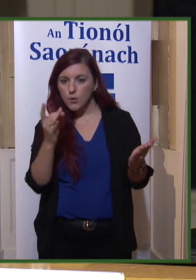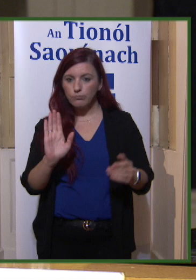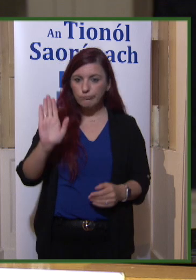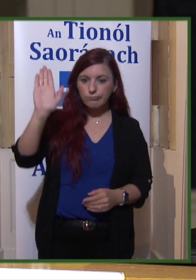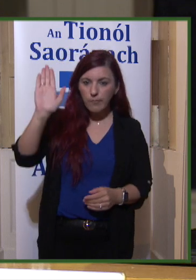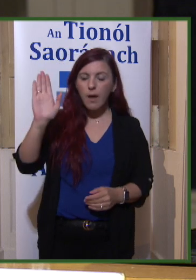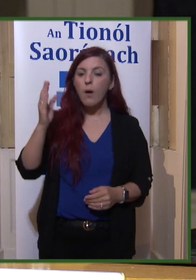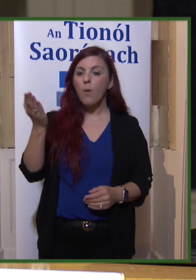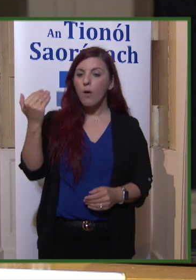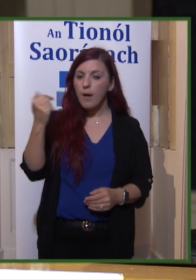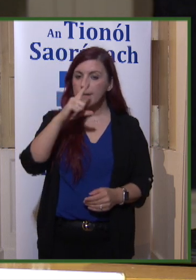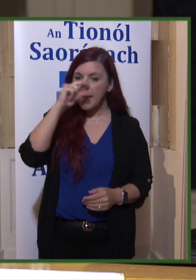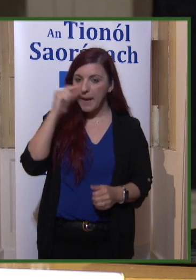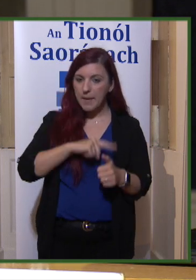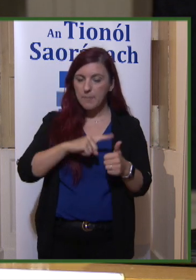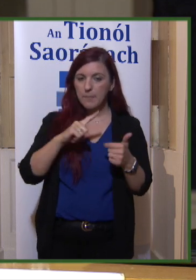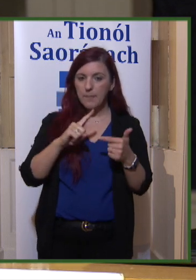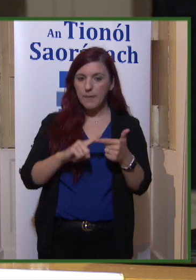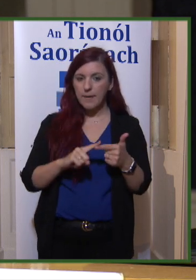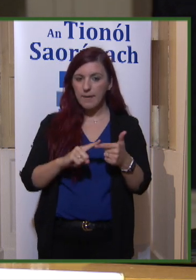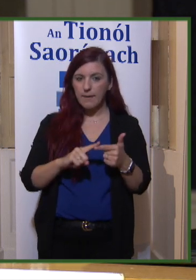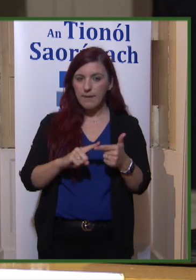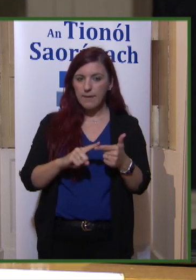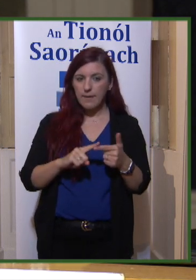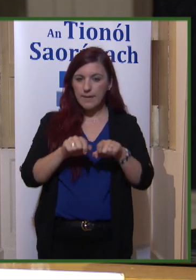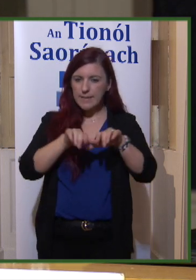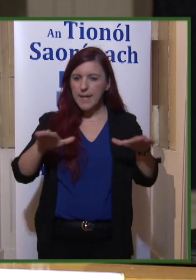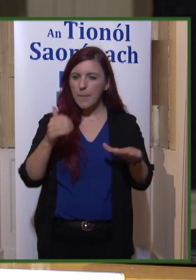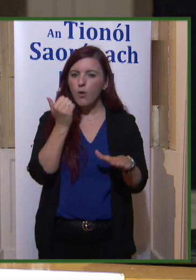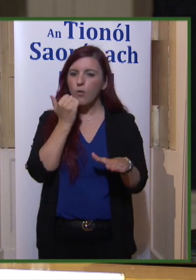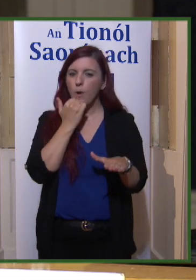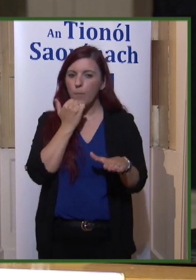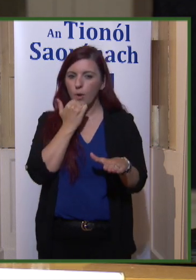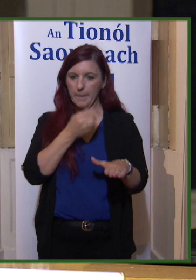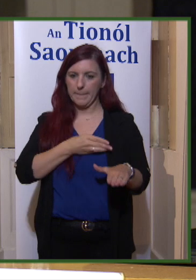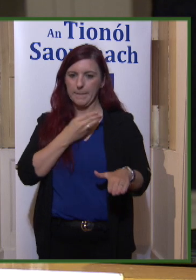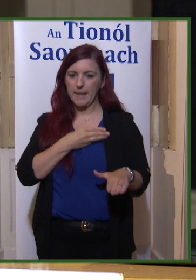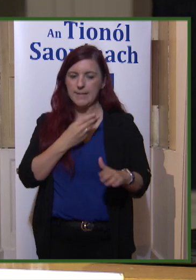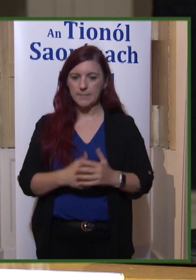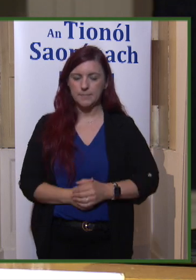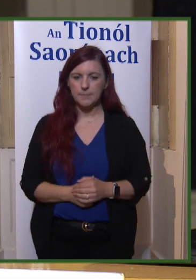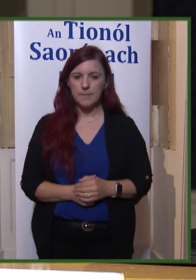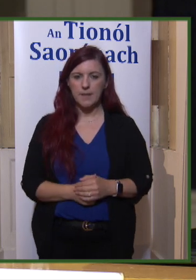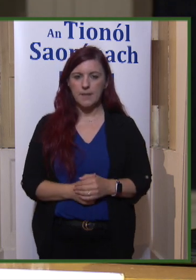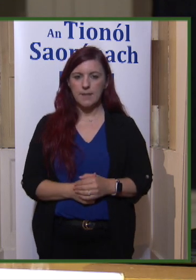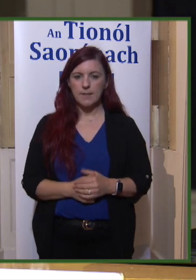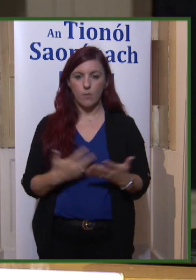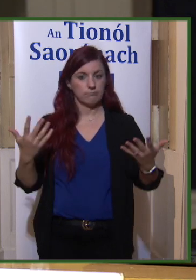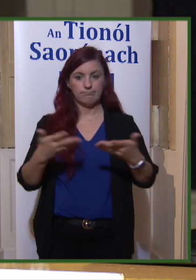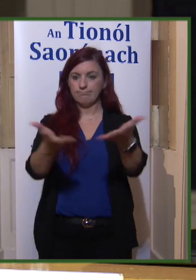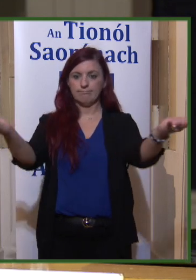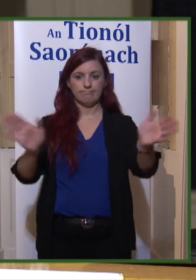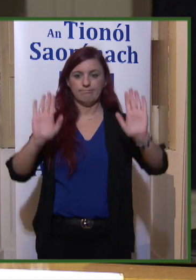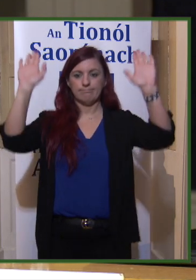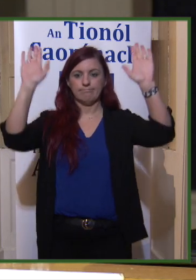please introduce your name and your table, who you represent, and your question. So let's open up to the floor, please. Thank